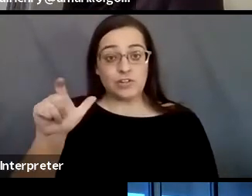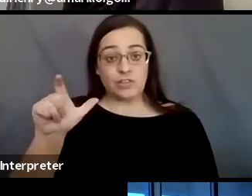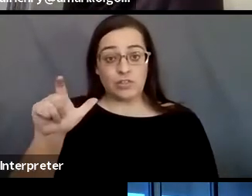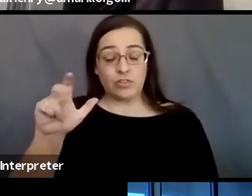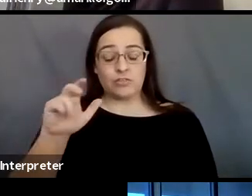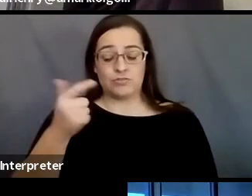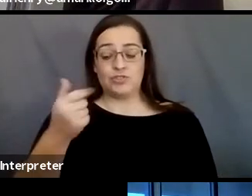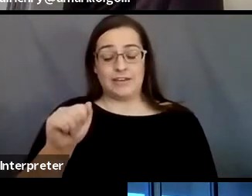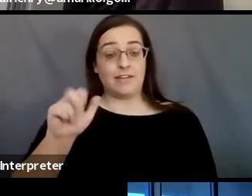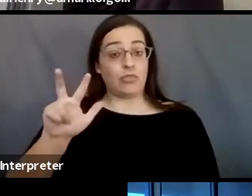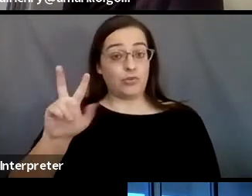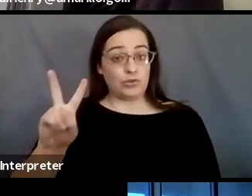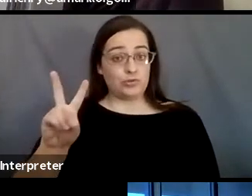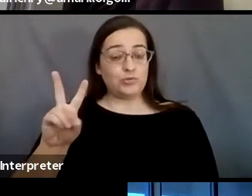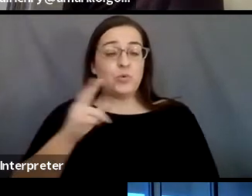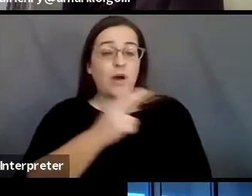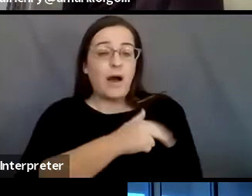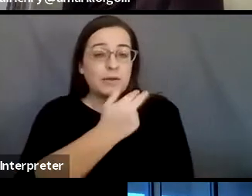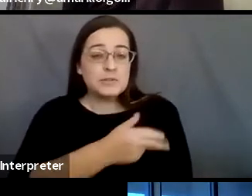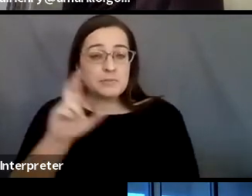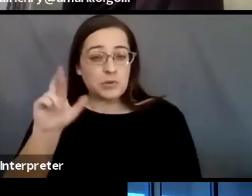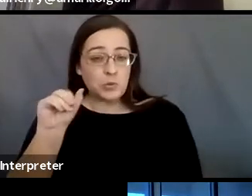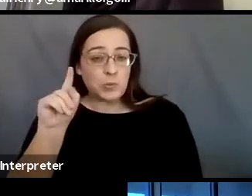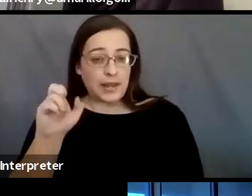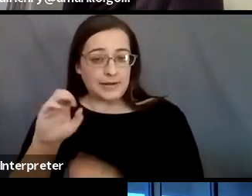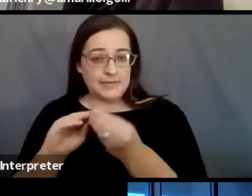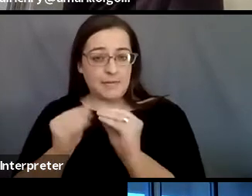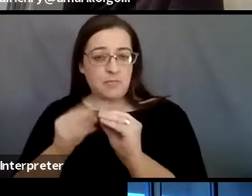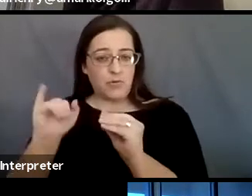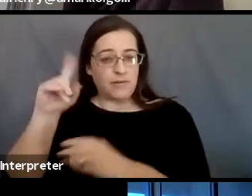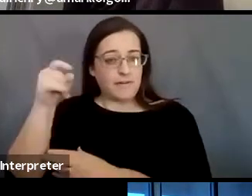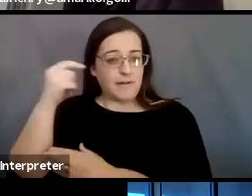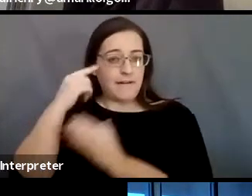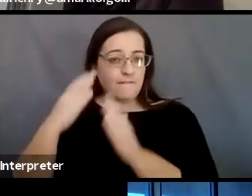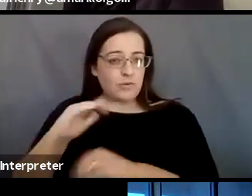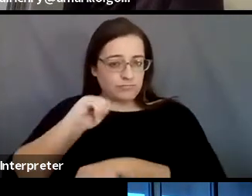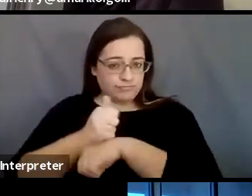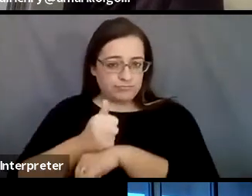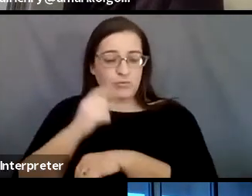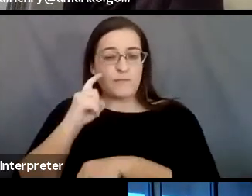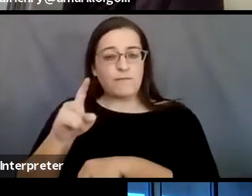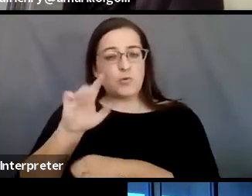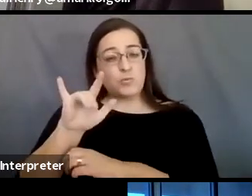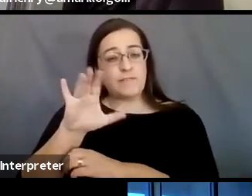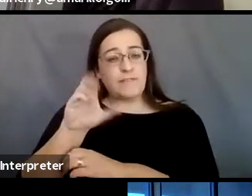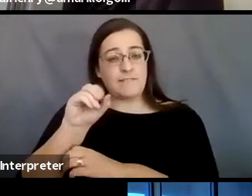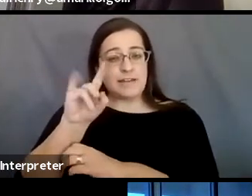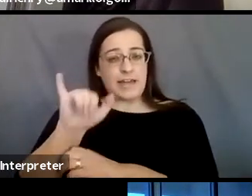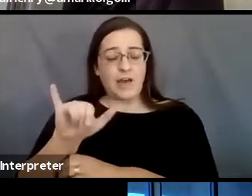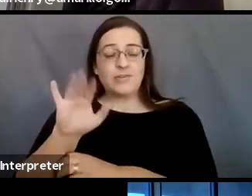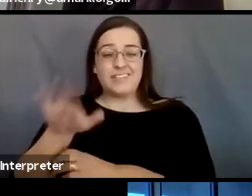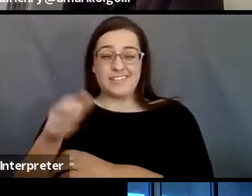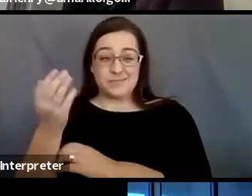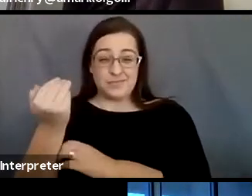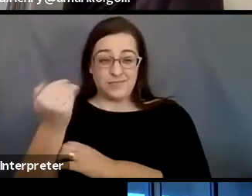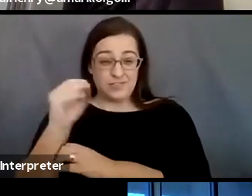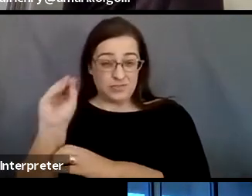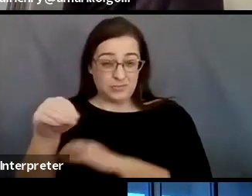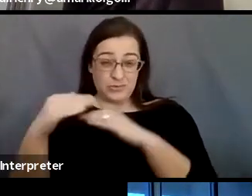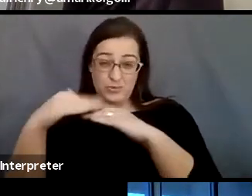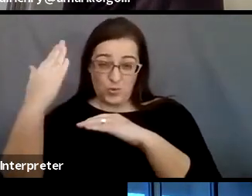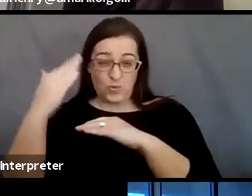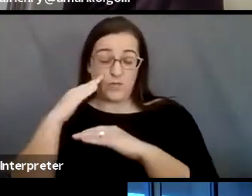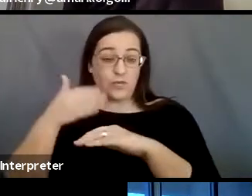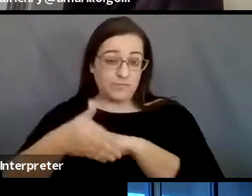GA32's hospitalization rate for the 25 county Panhandle RAC region has been over 15% for over a